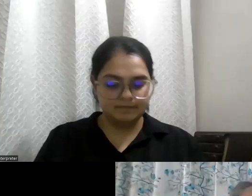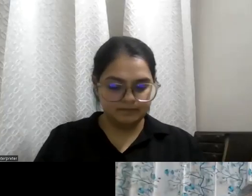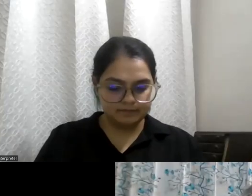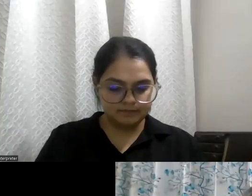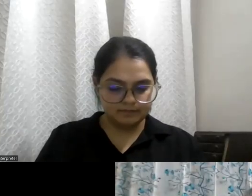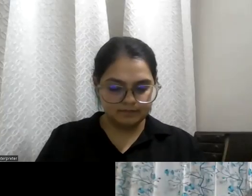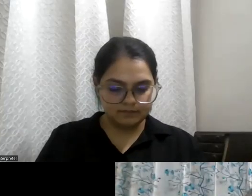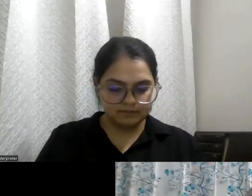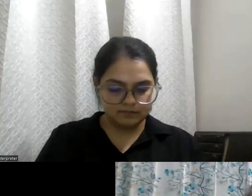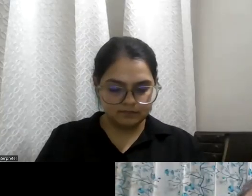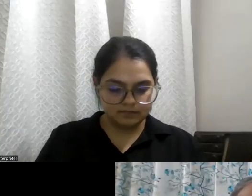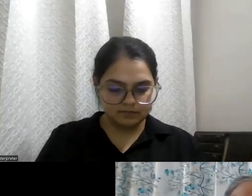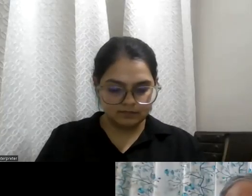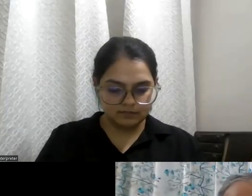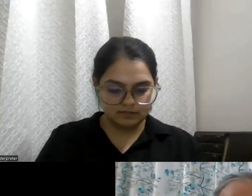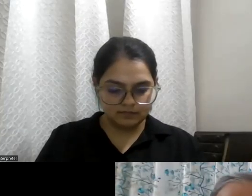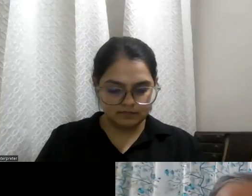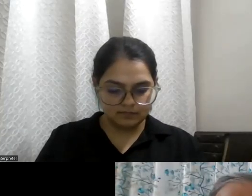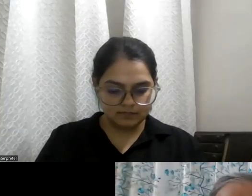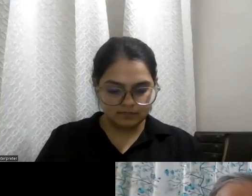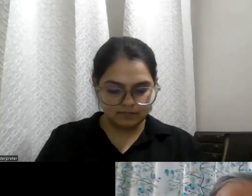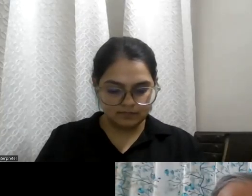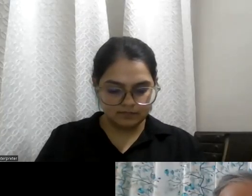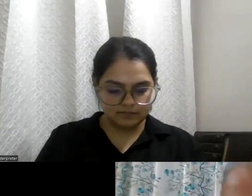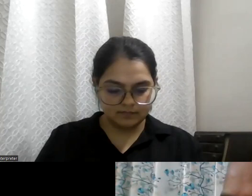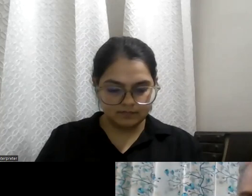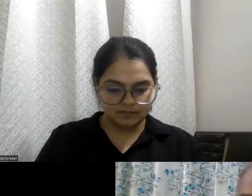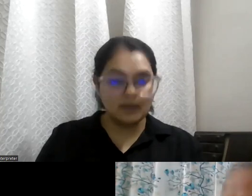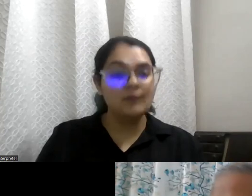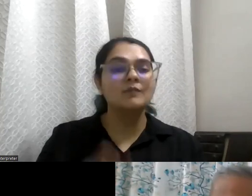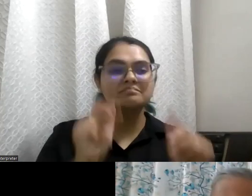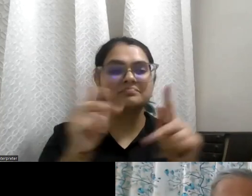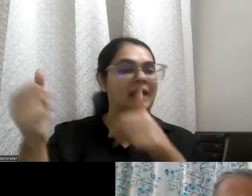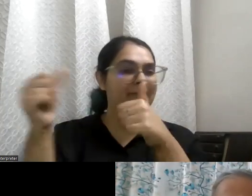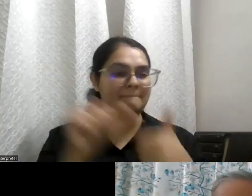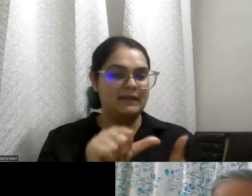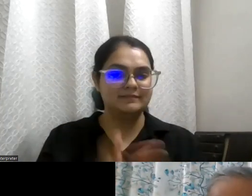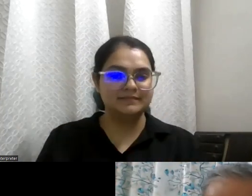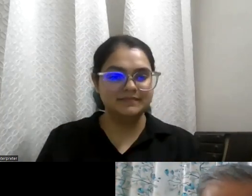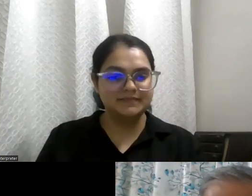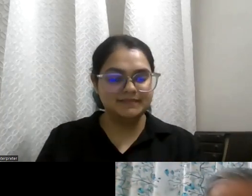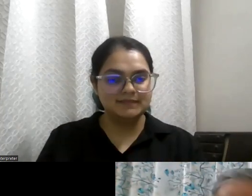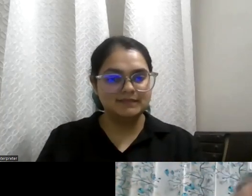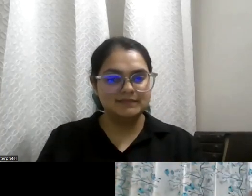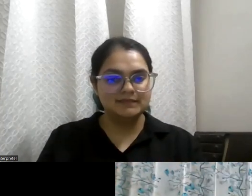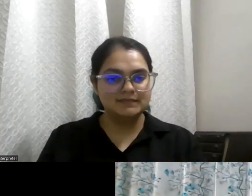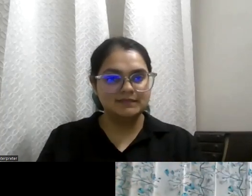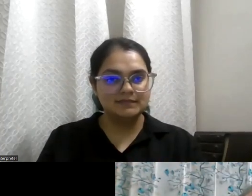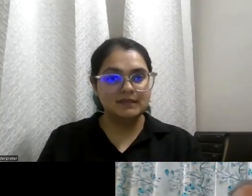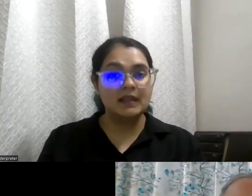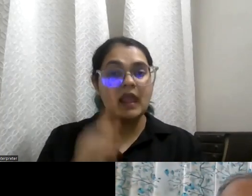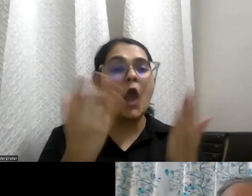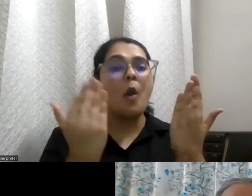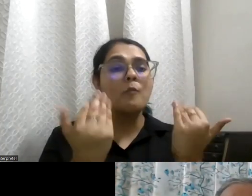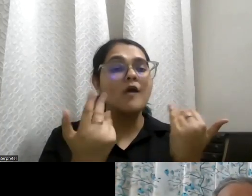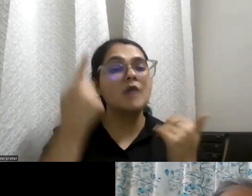Sorry, I think I was logged out. Oh, hello. Okay. Okay, we could hear you now. Okay, Dr. Sorry, Mishra. I see that. This is possible